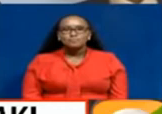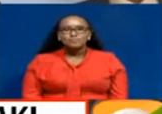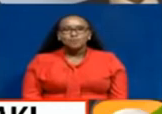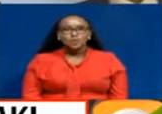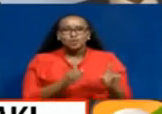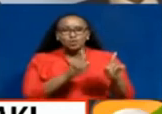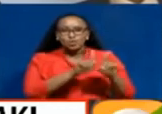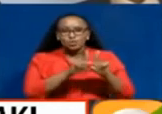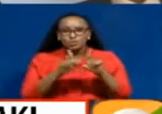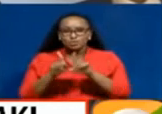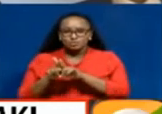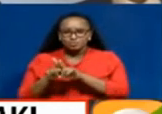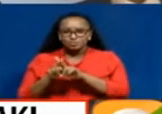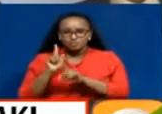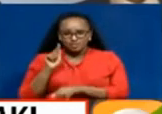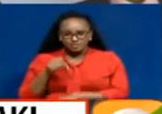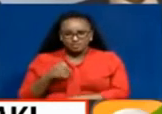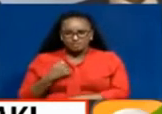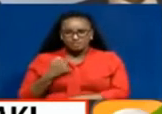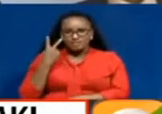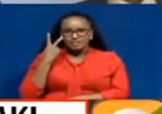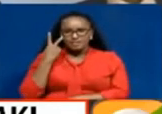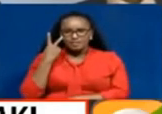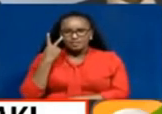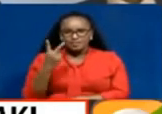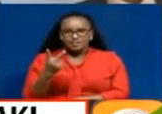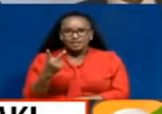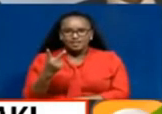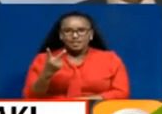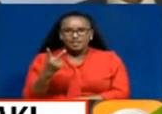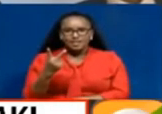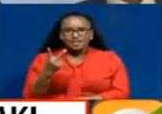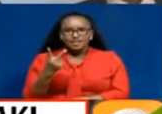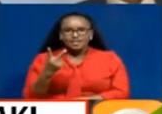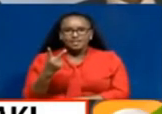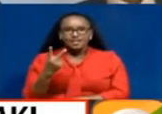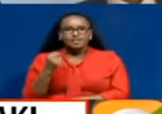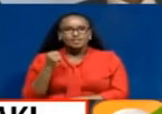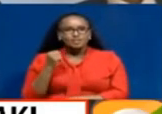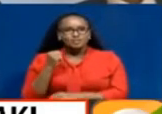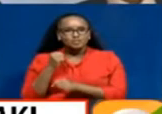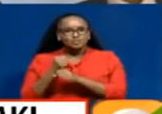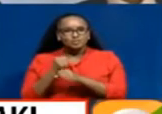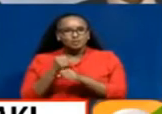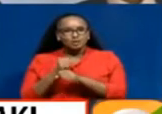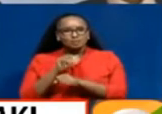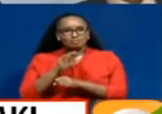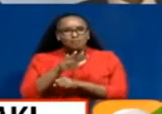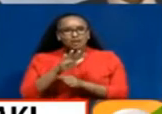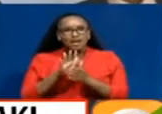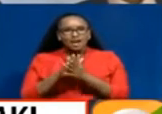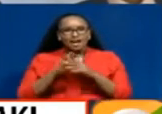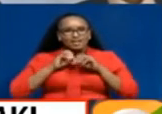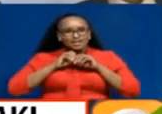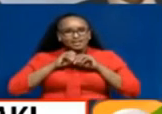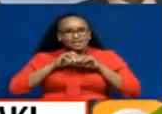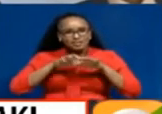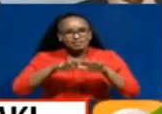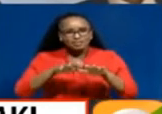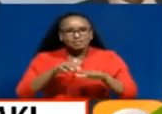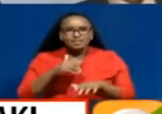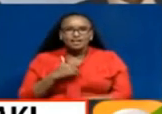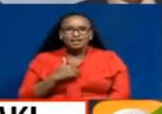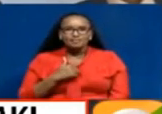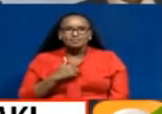I also can see his shadow and influence